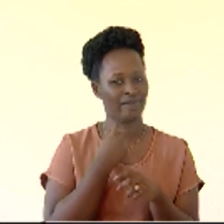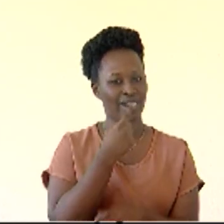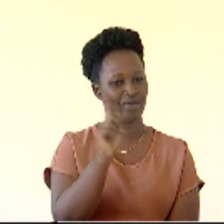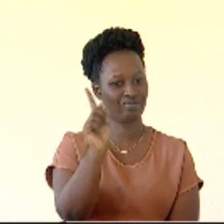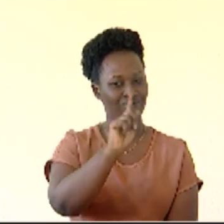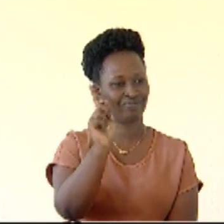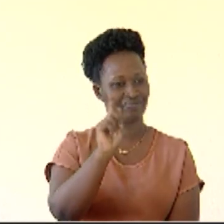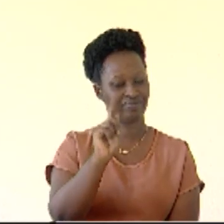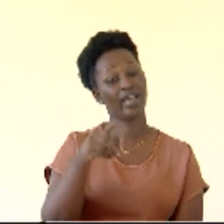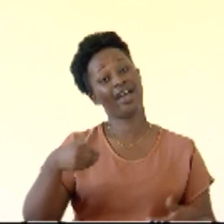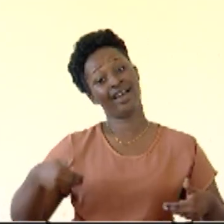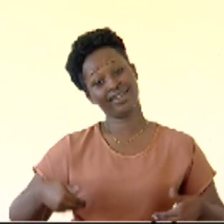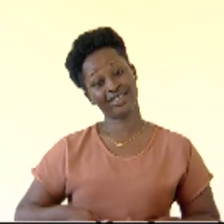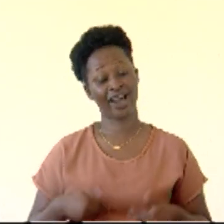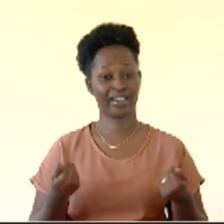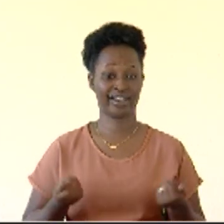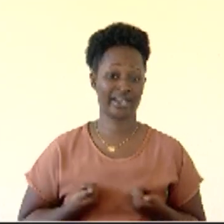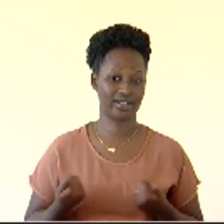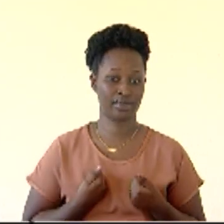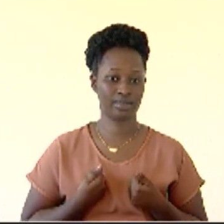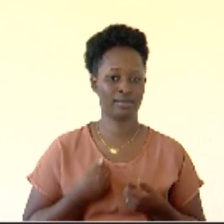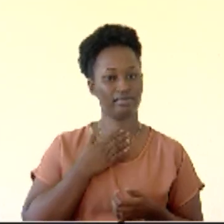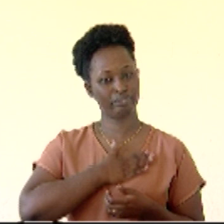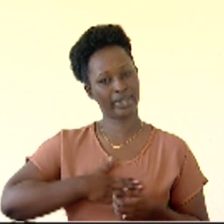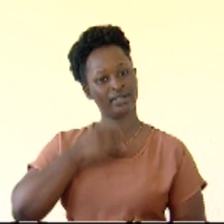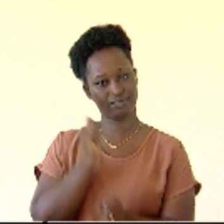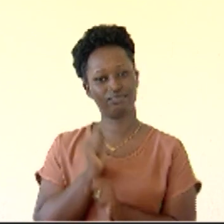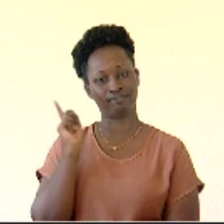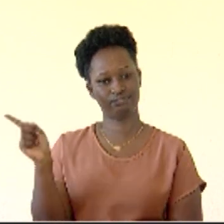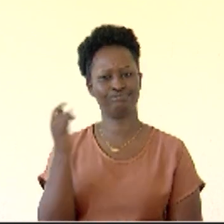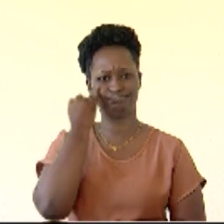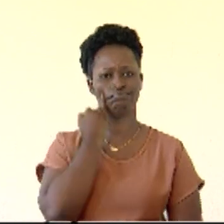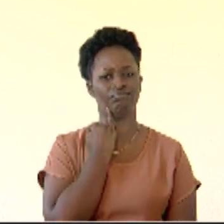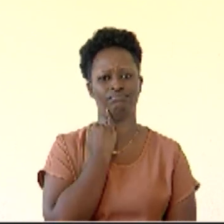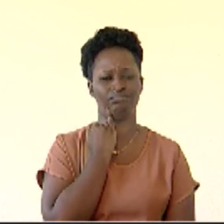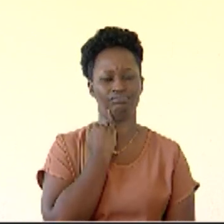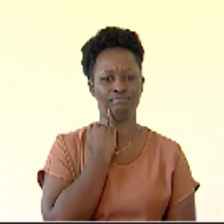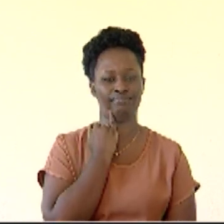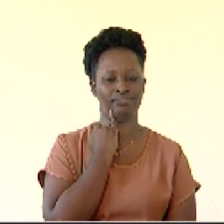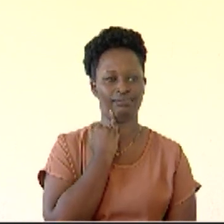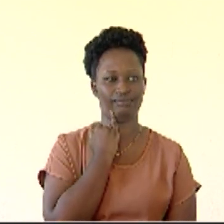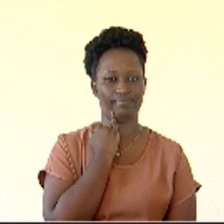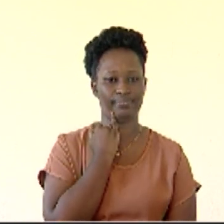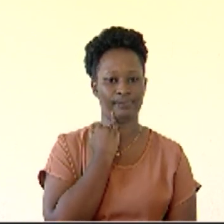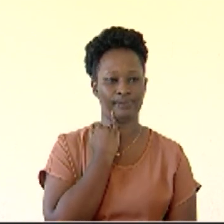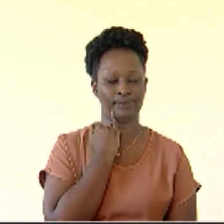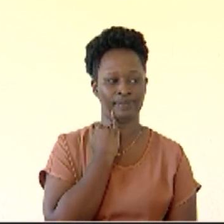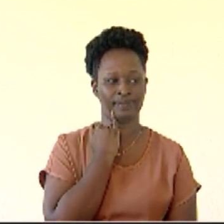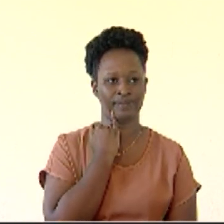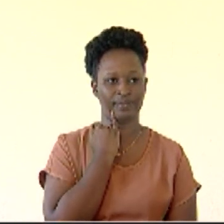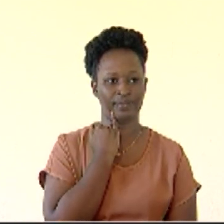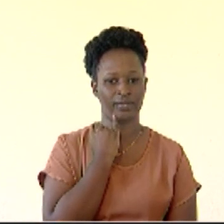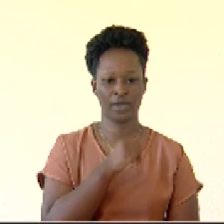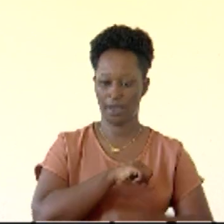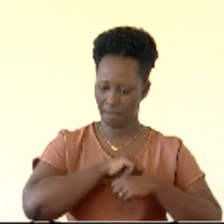Young girls, take a note of that. Be more serious on that. All right?